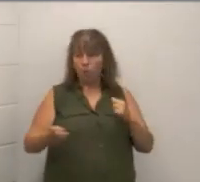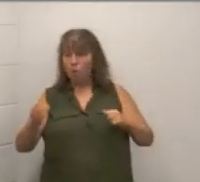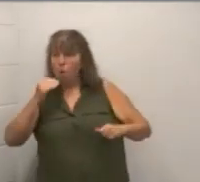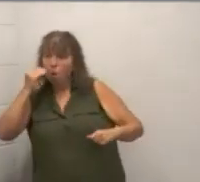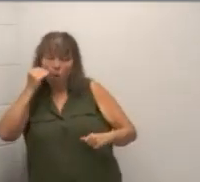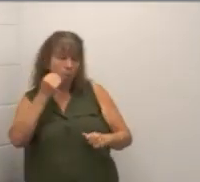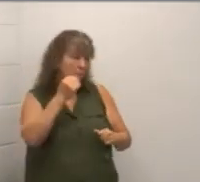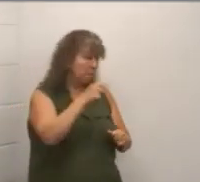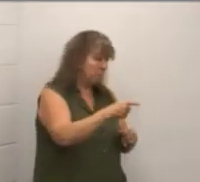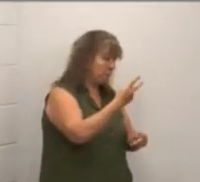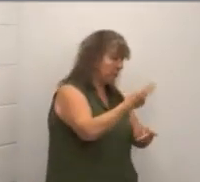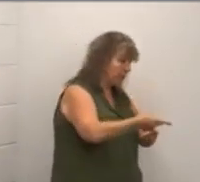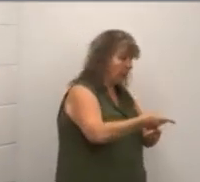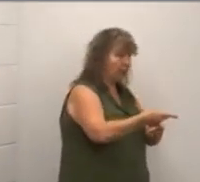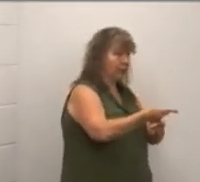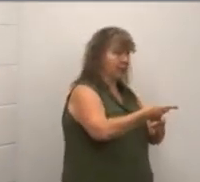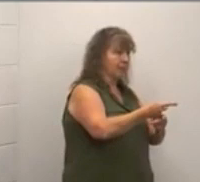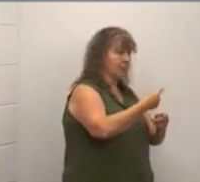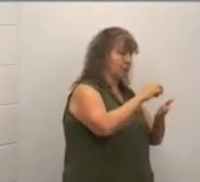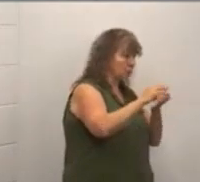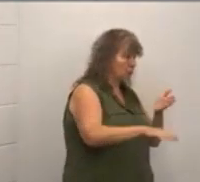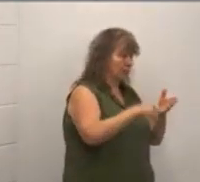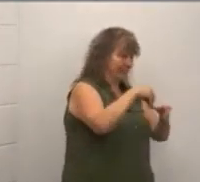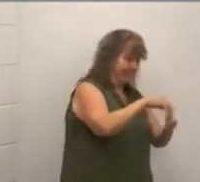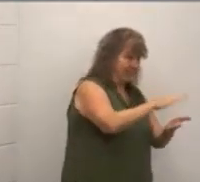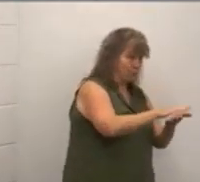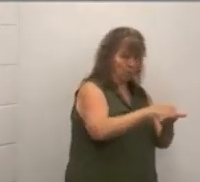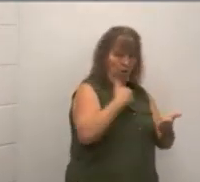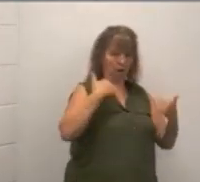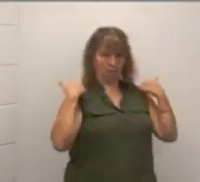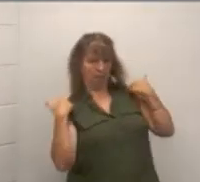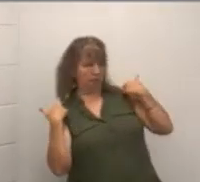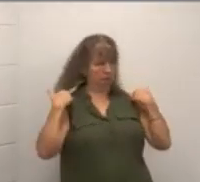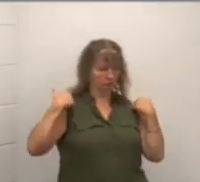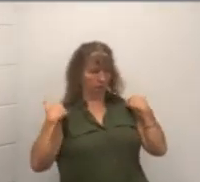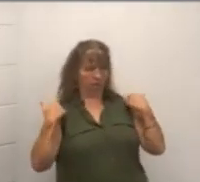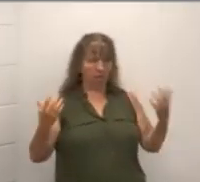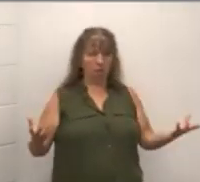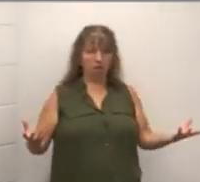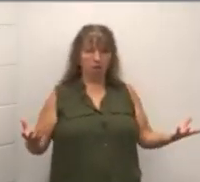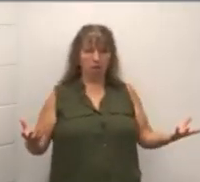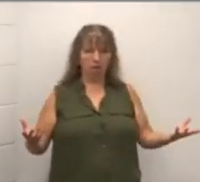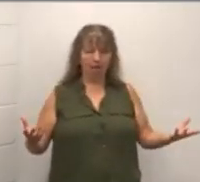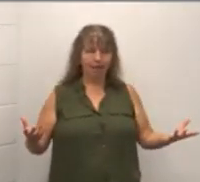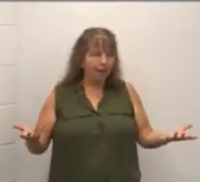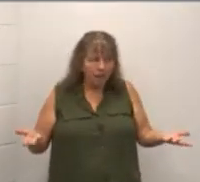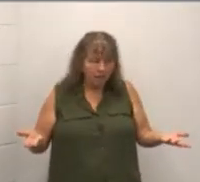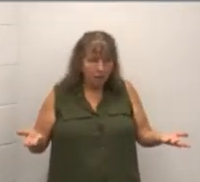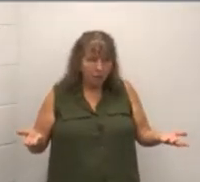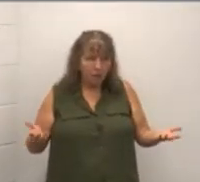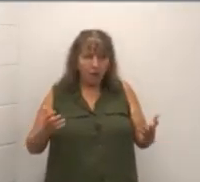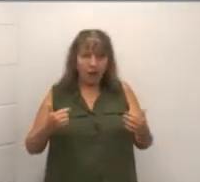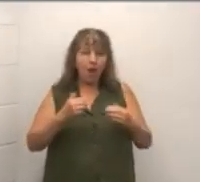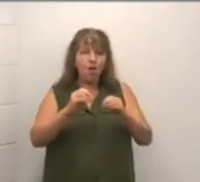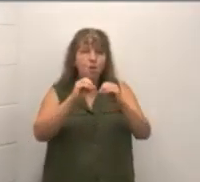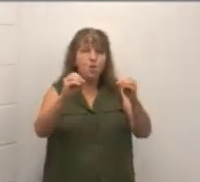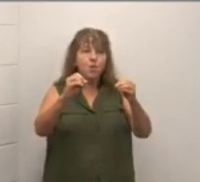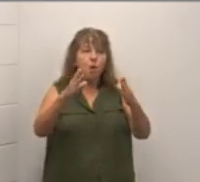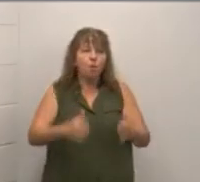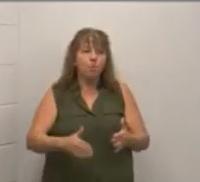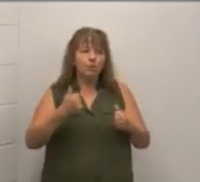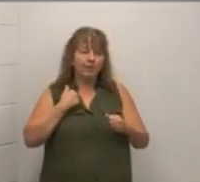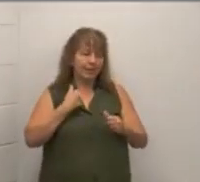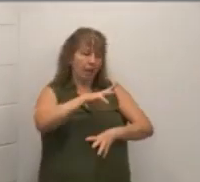them is that we don't have, no one has the capacity to monitor both